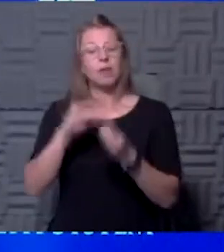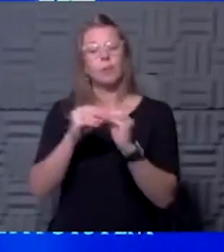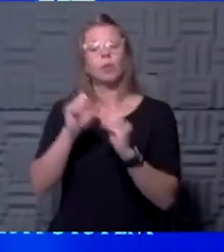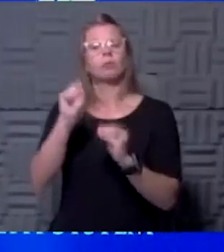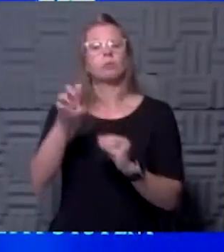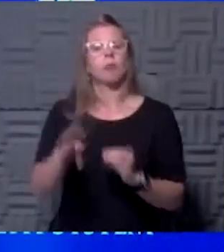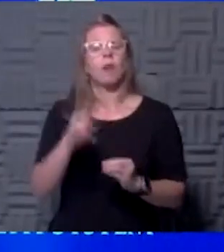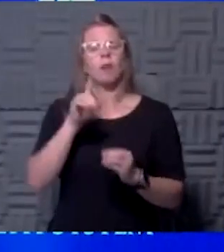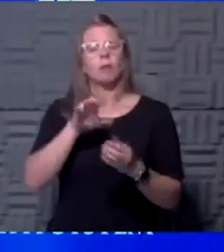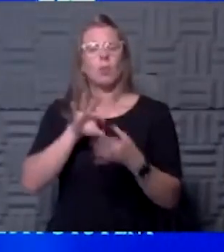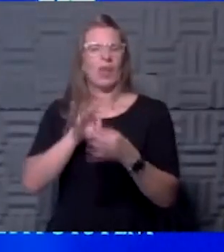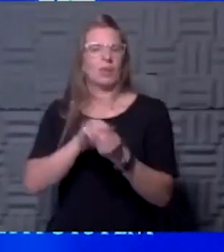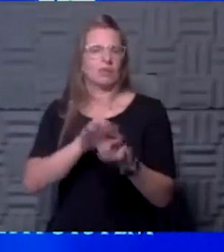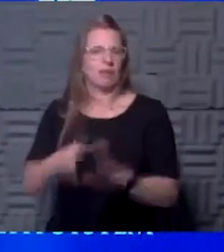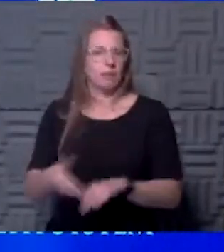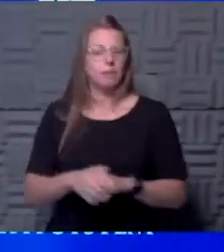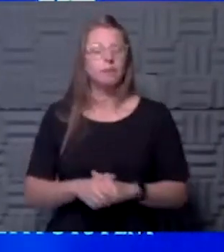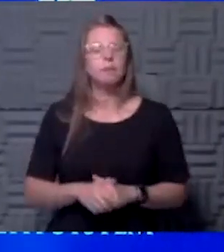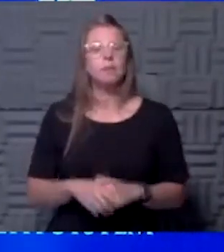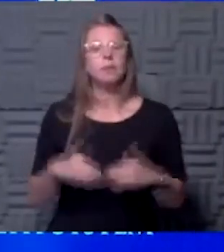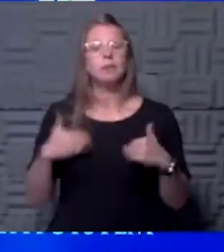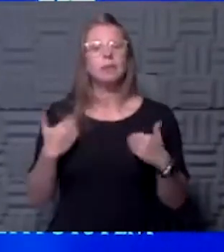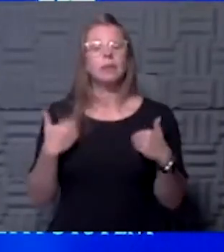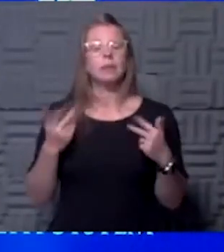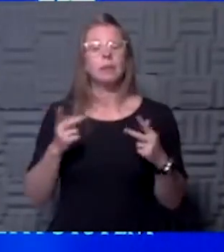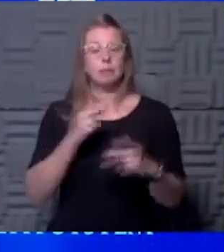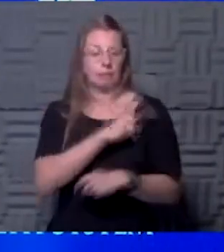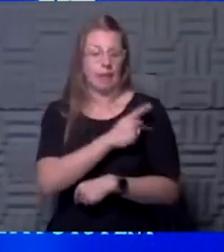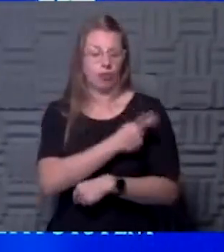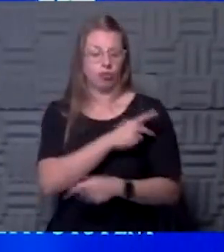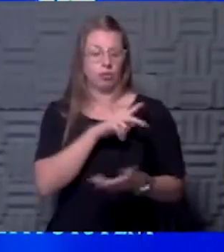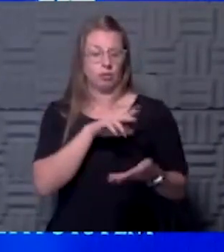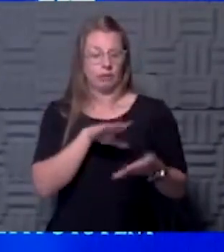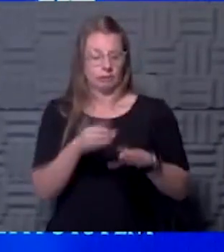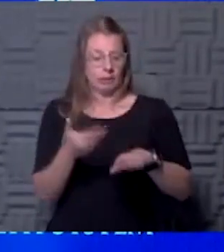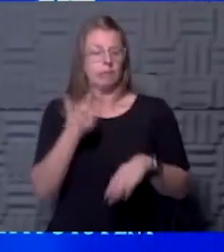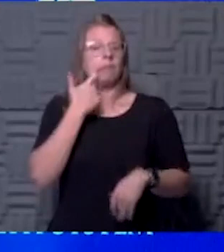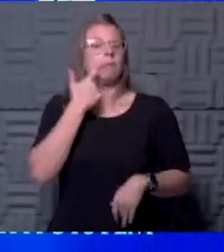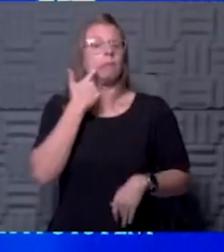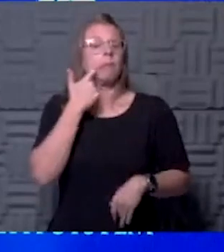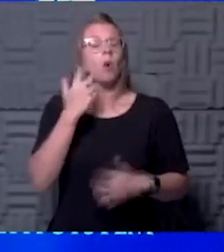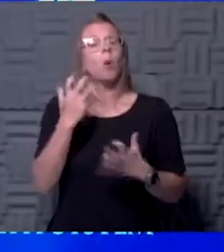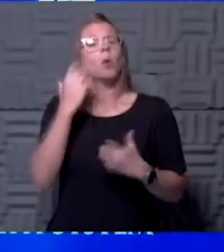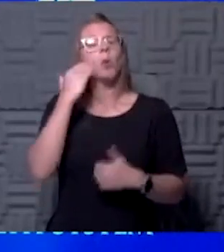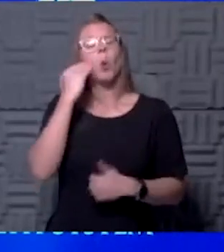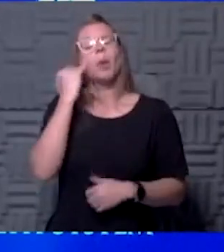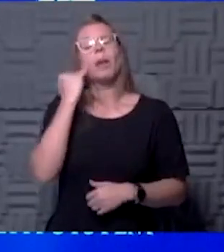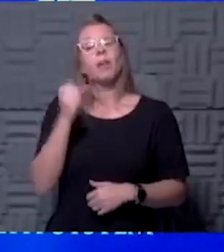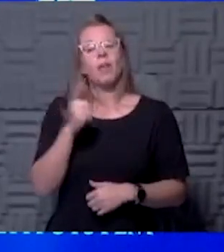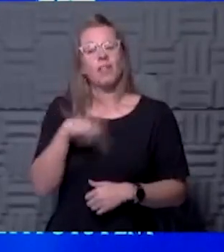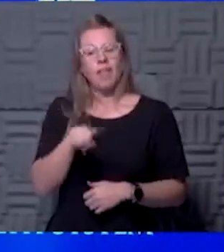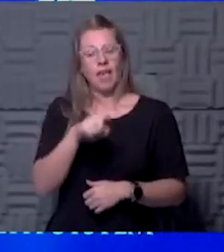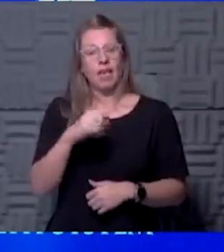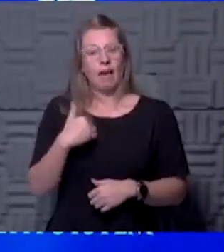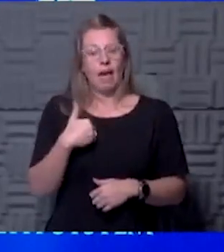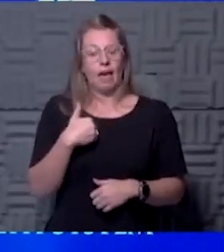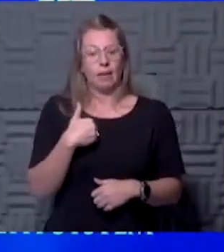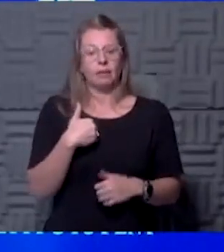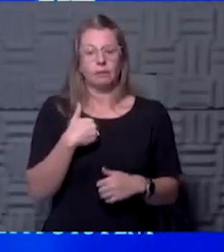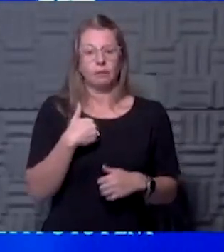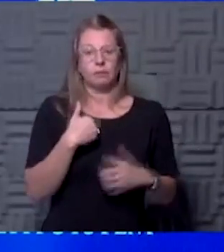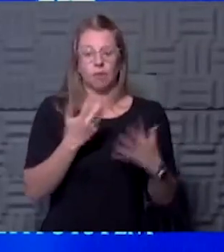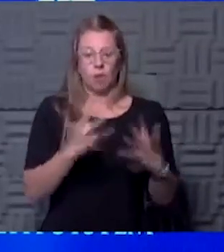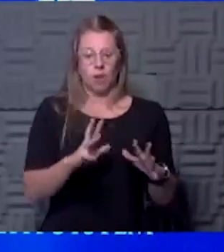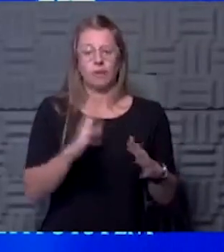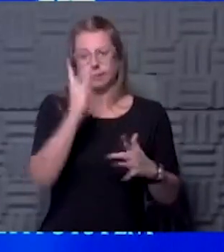gave of deaths, of the younger patients that have passed recently, she wanted to know if they had underlying health